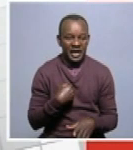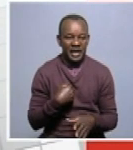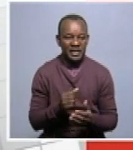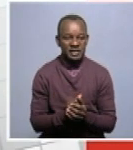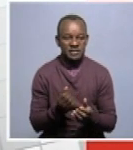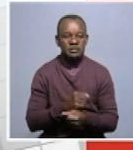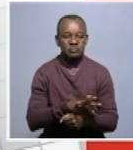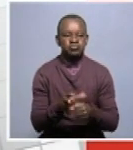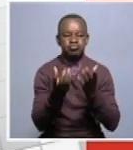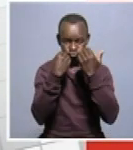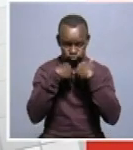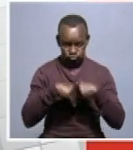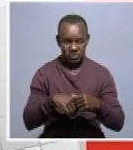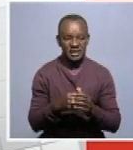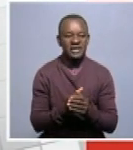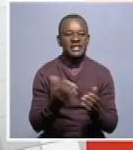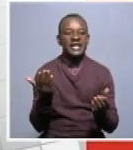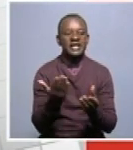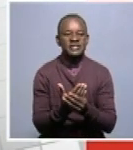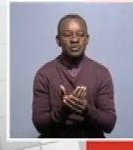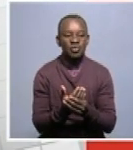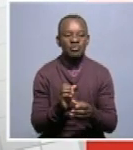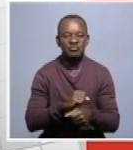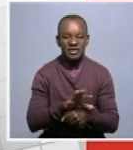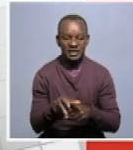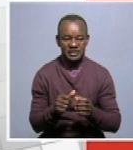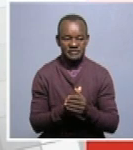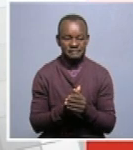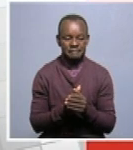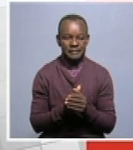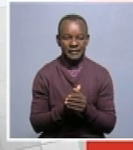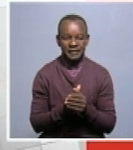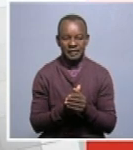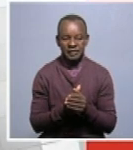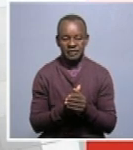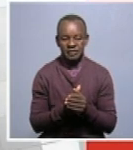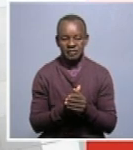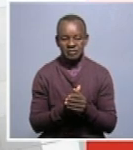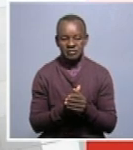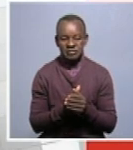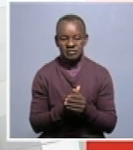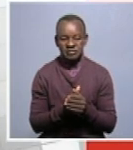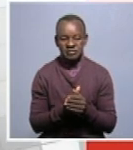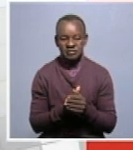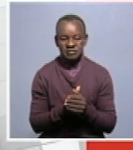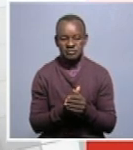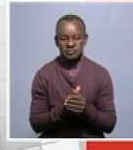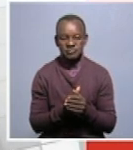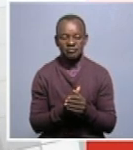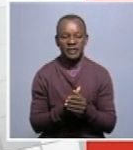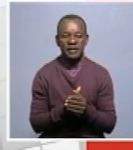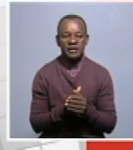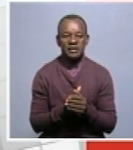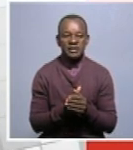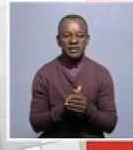Yeah, as you know, the vaccines do not 100% protect you from getting the infection,